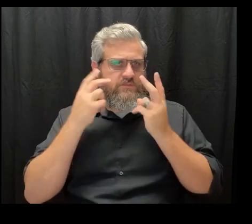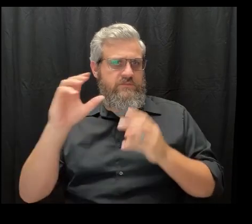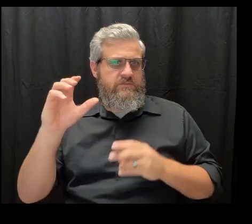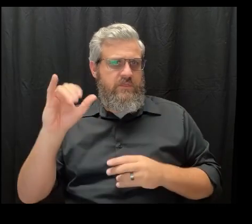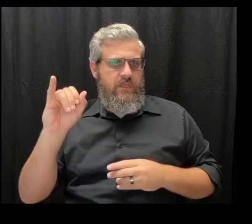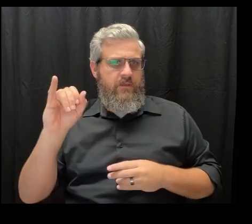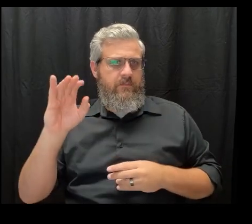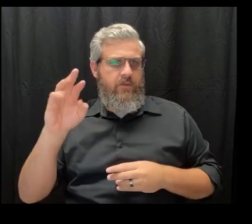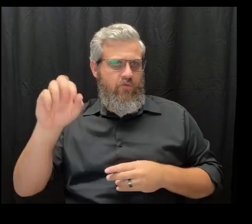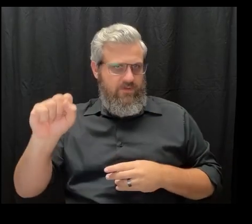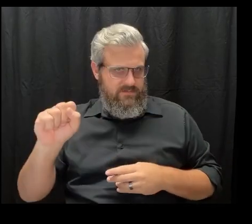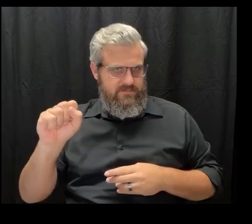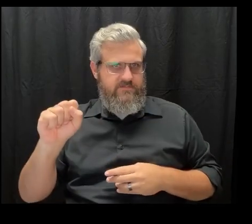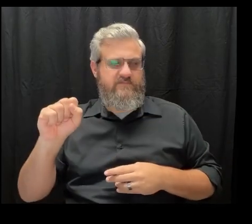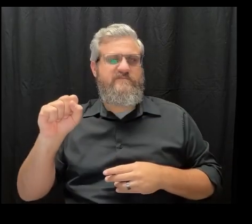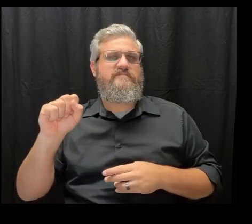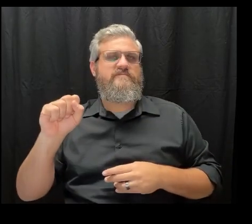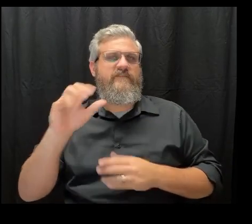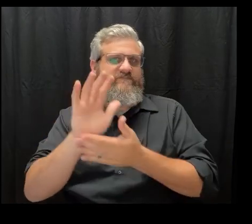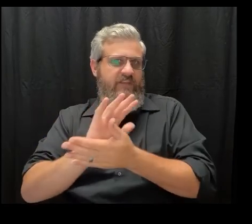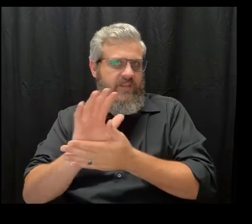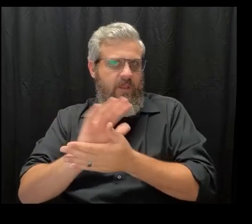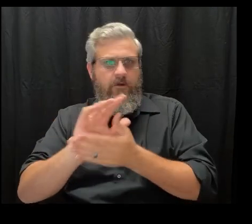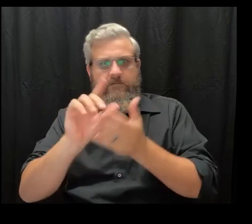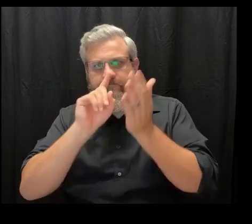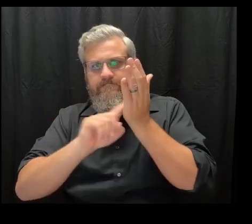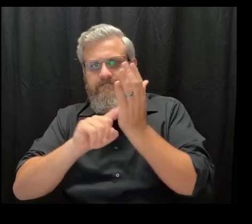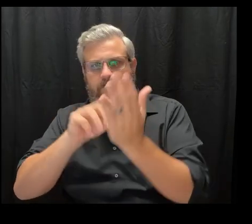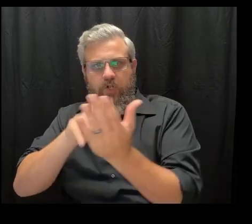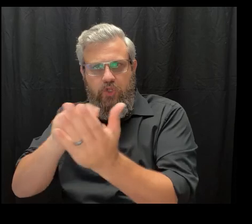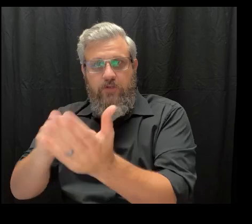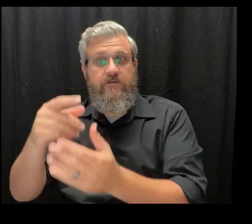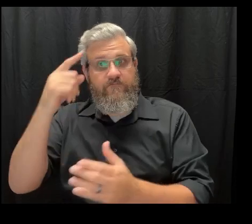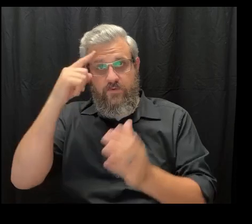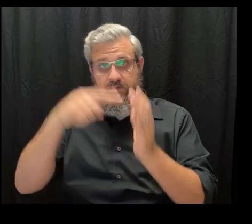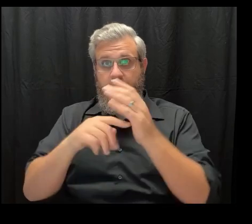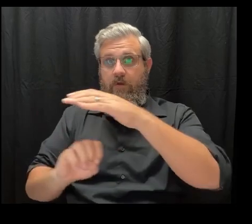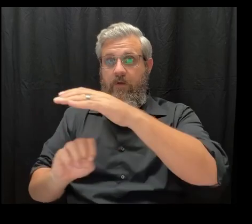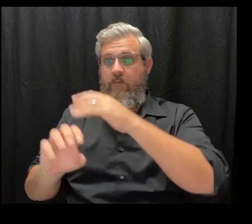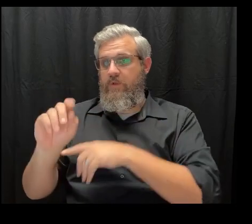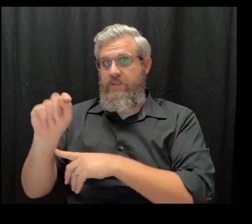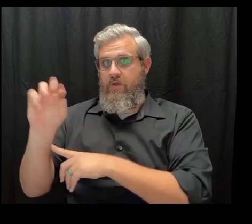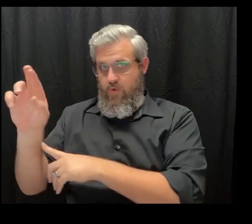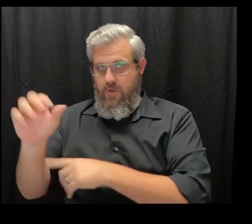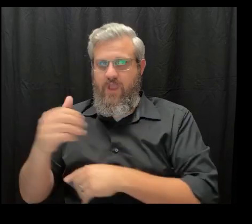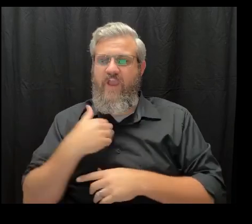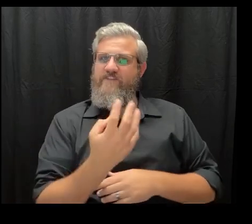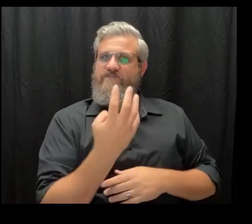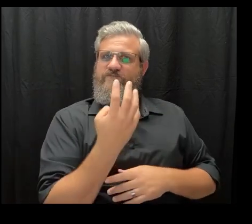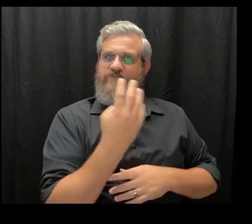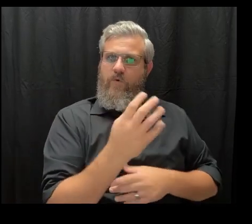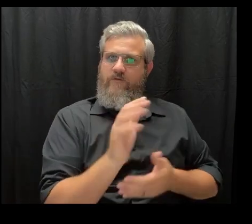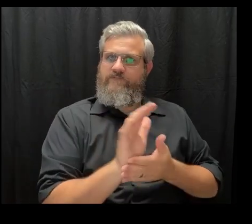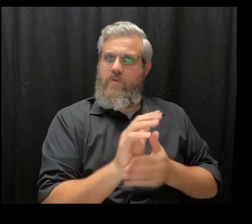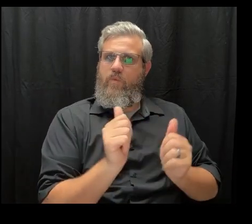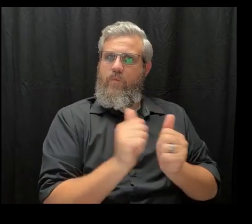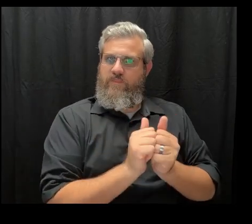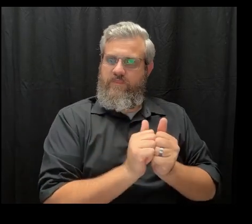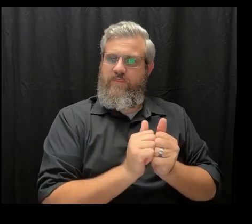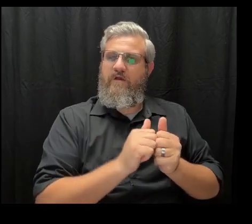You'll find 4 video options with elementary OTR examples and 4 video options with secondary OTR